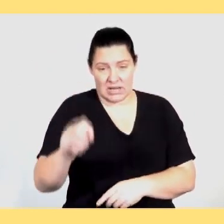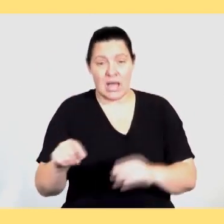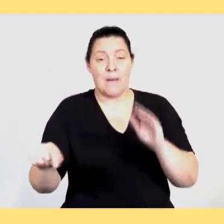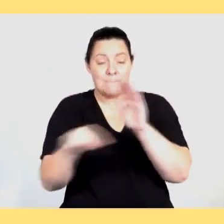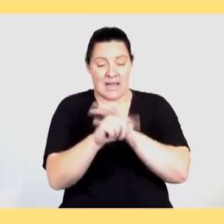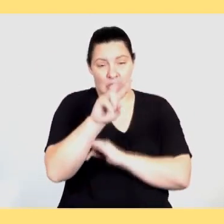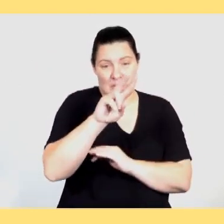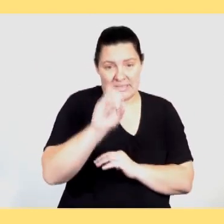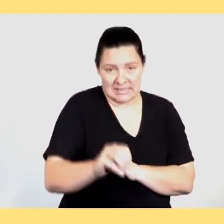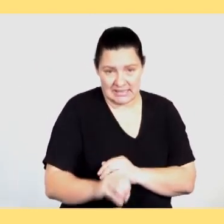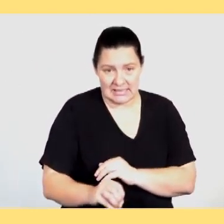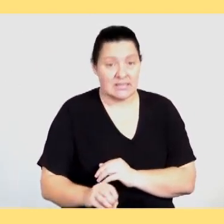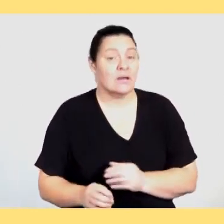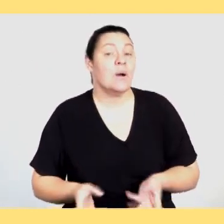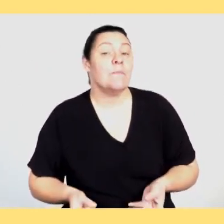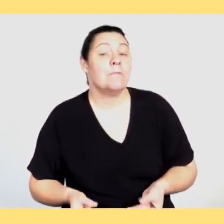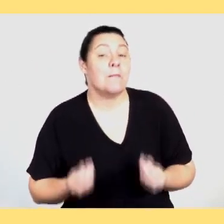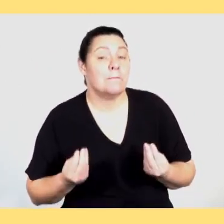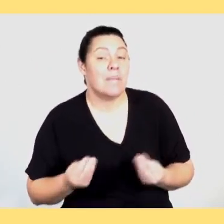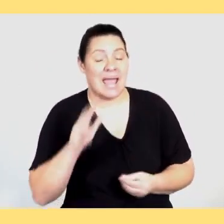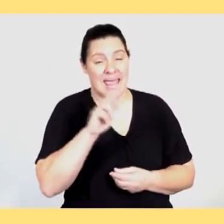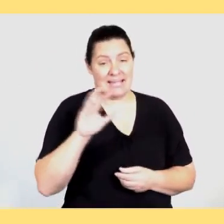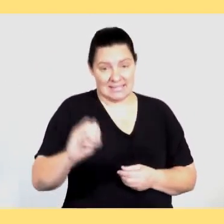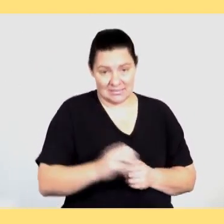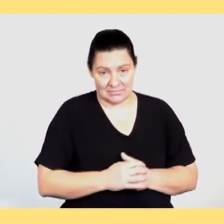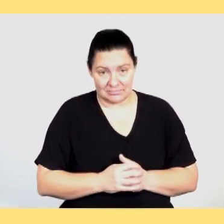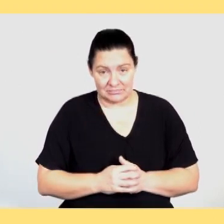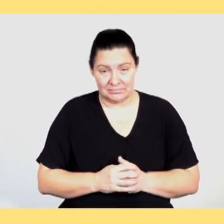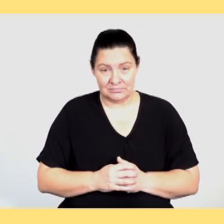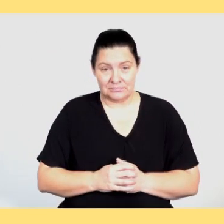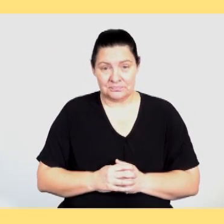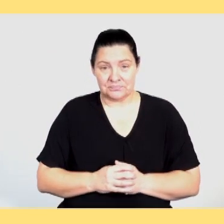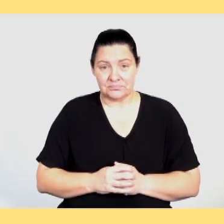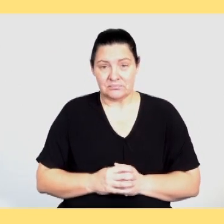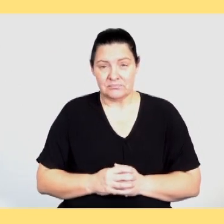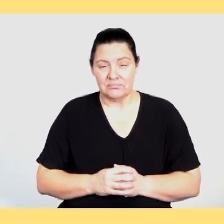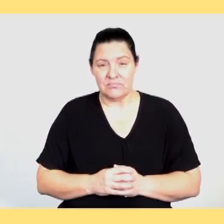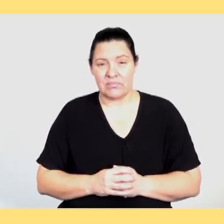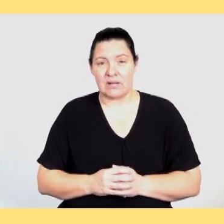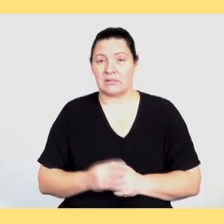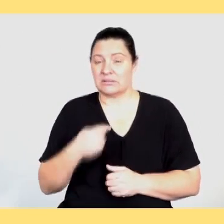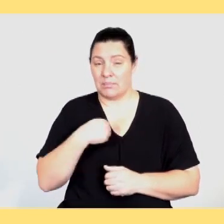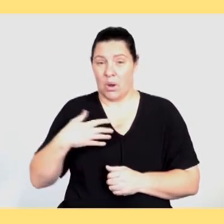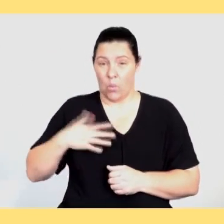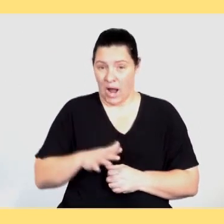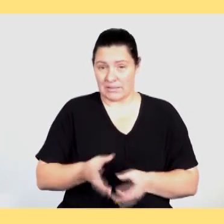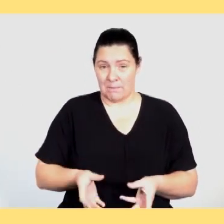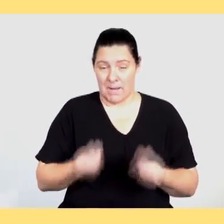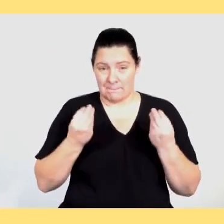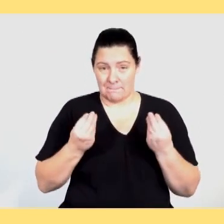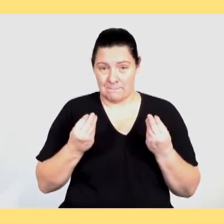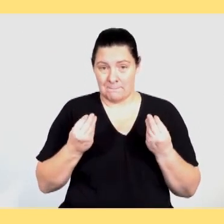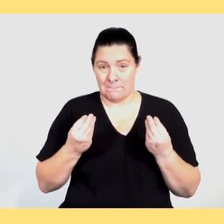100 minus 20, we collected 80. And then we then say, if I want to